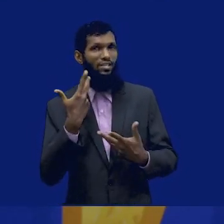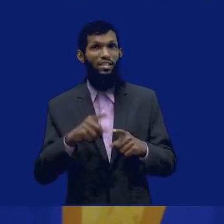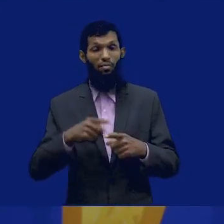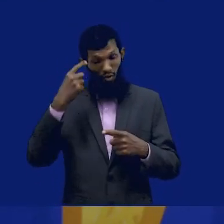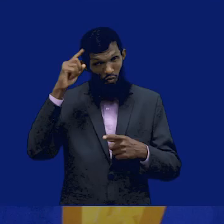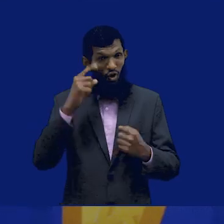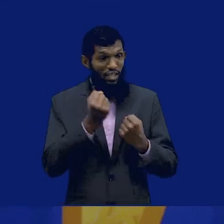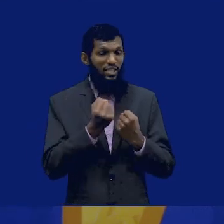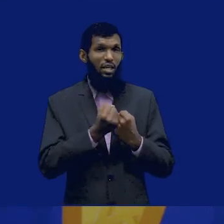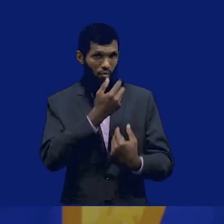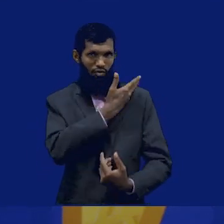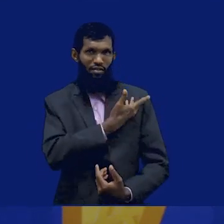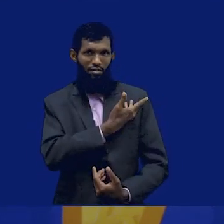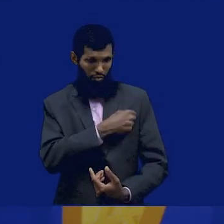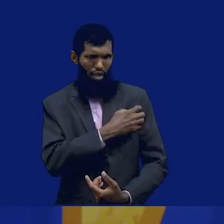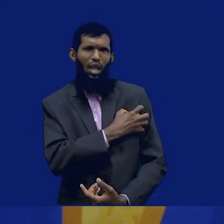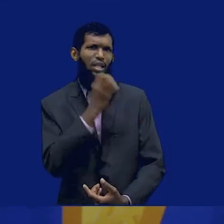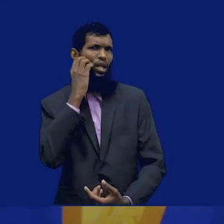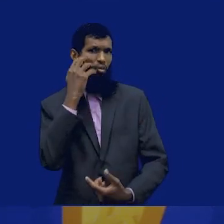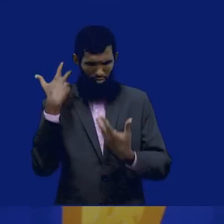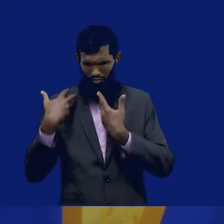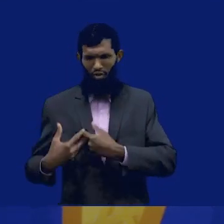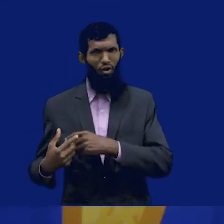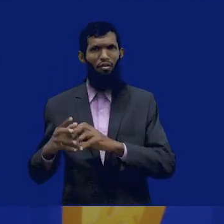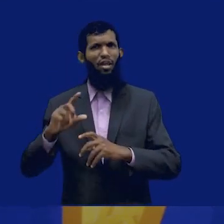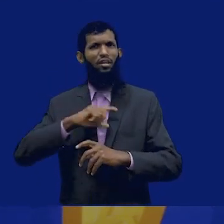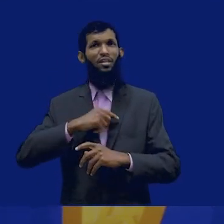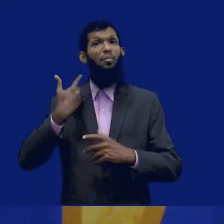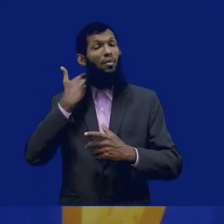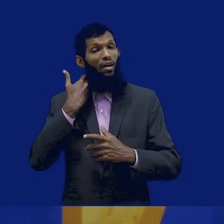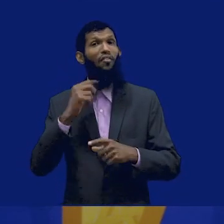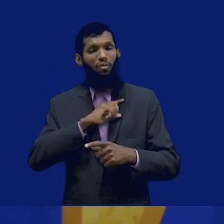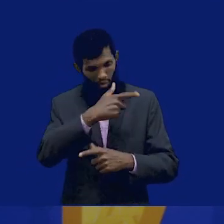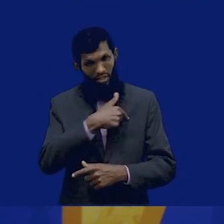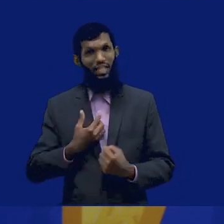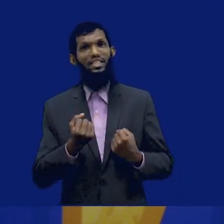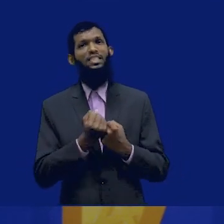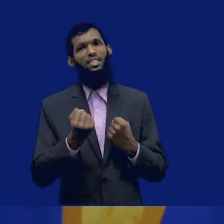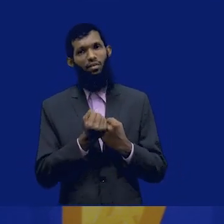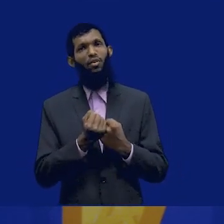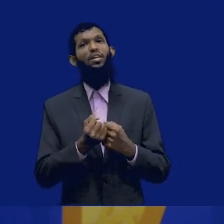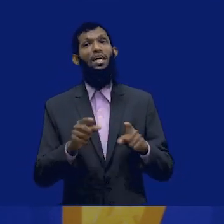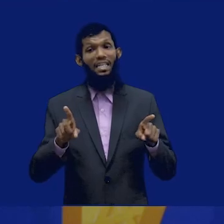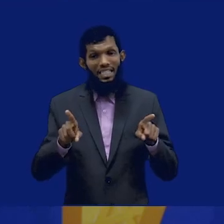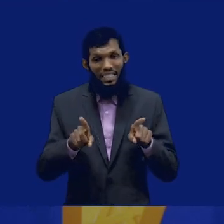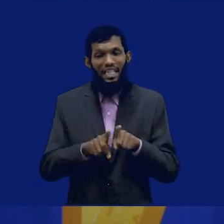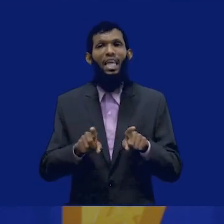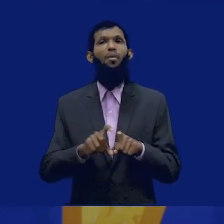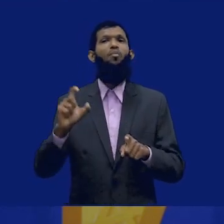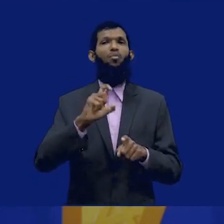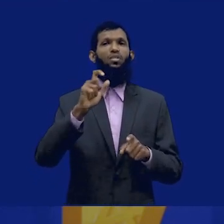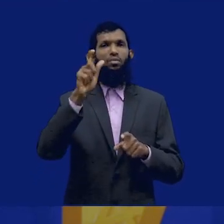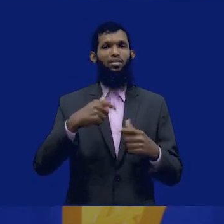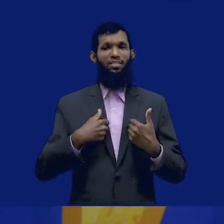extreme fever. That is the whole body participating in the suffering of one part of that body. So